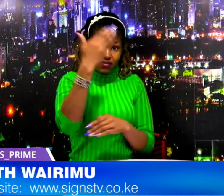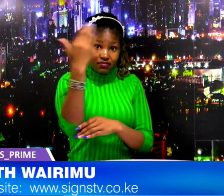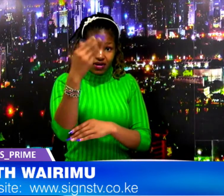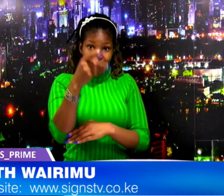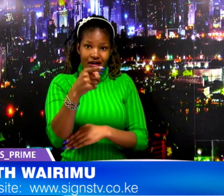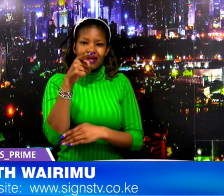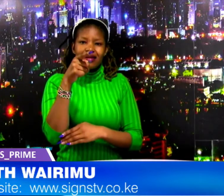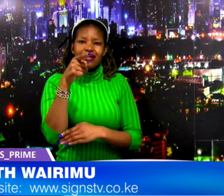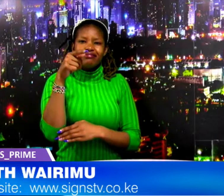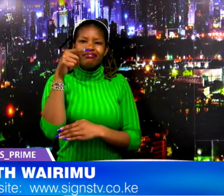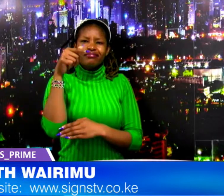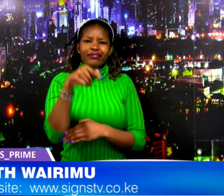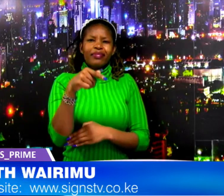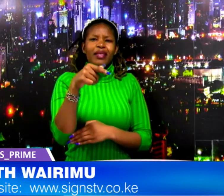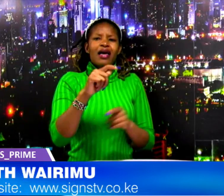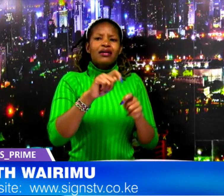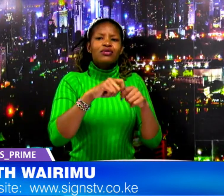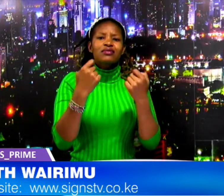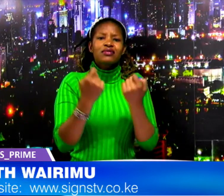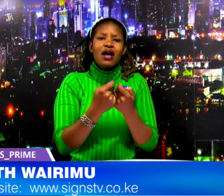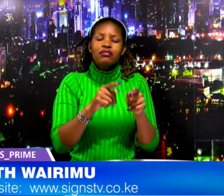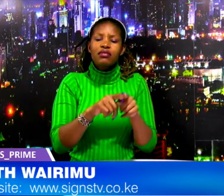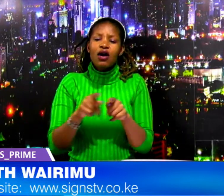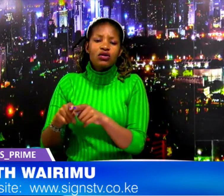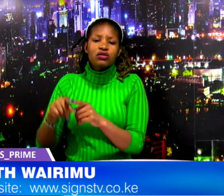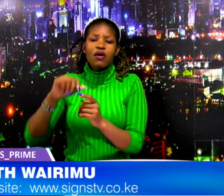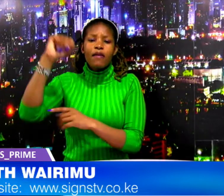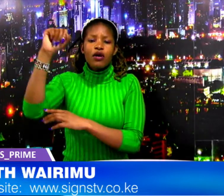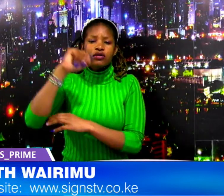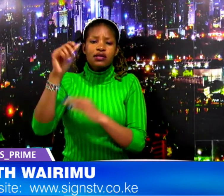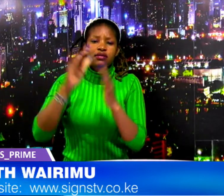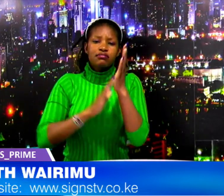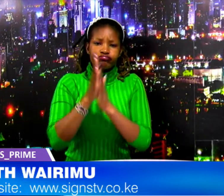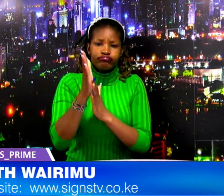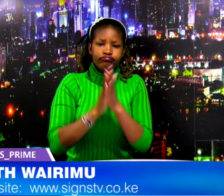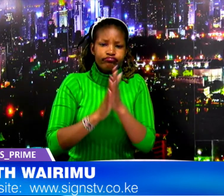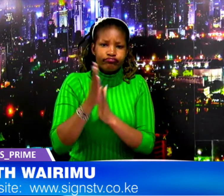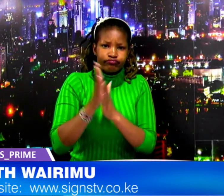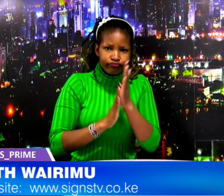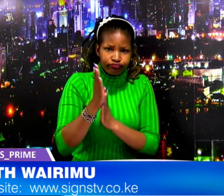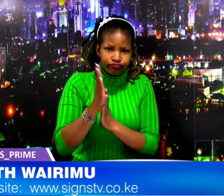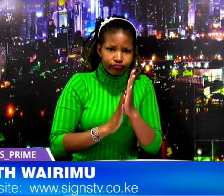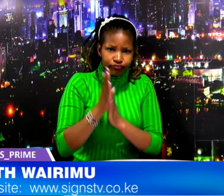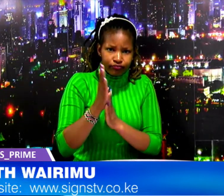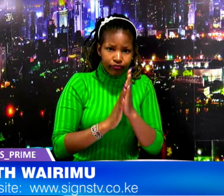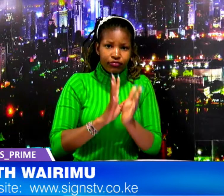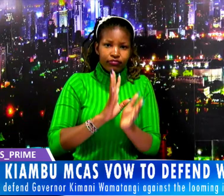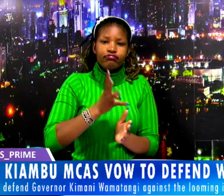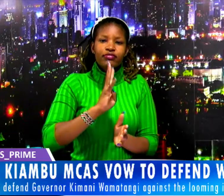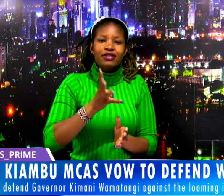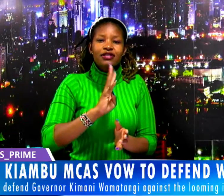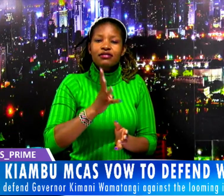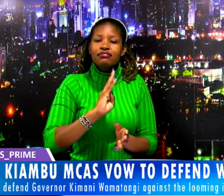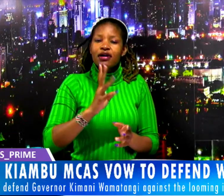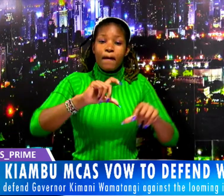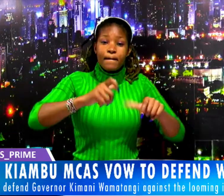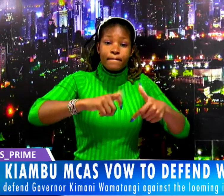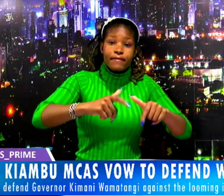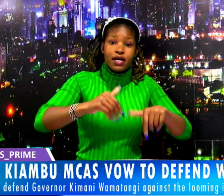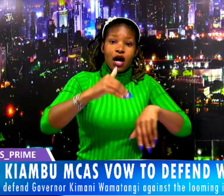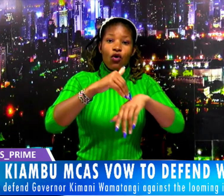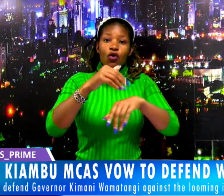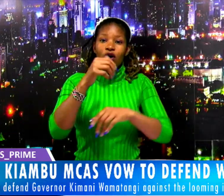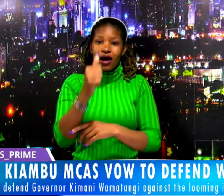Wamatangi against the looming impeachment motion, terming it as politically